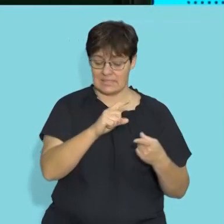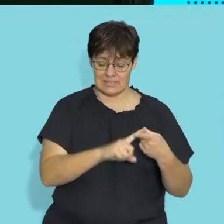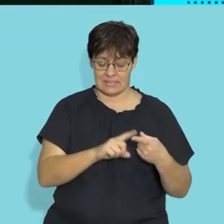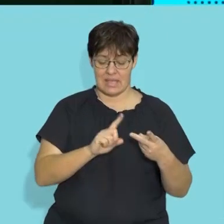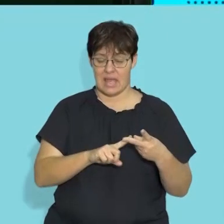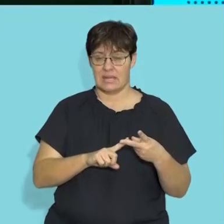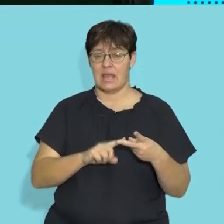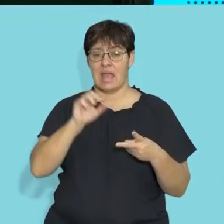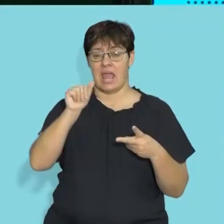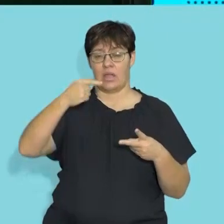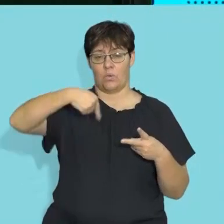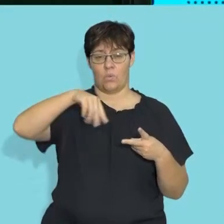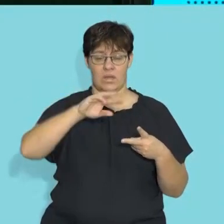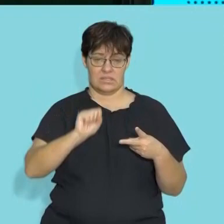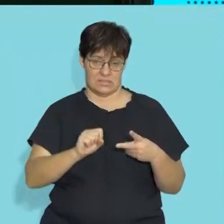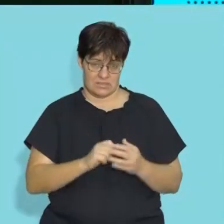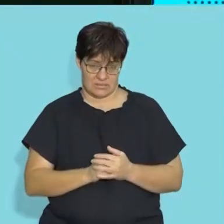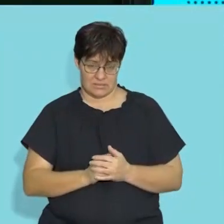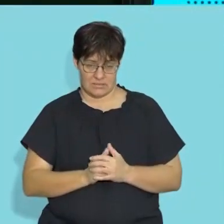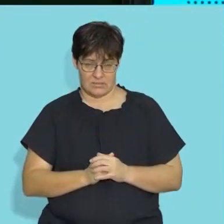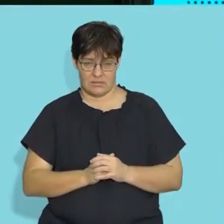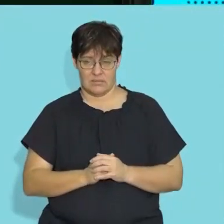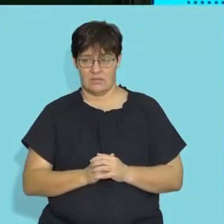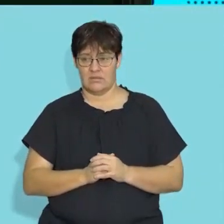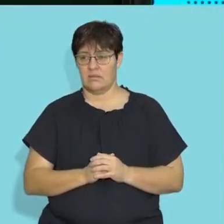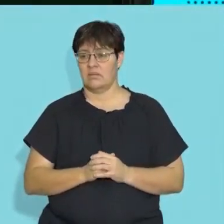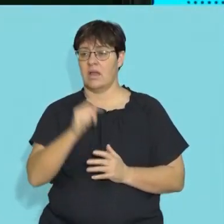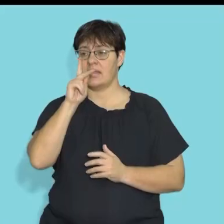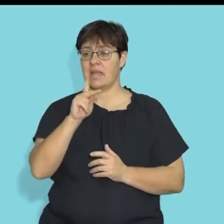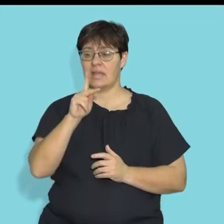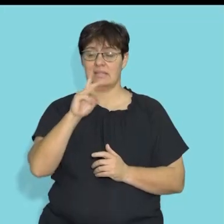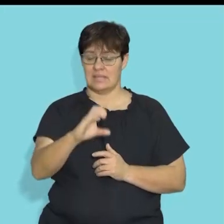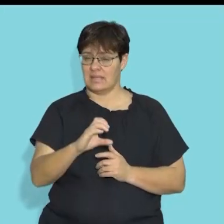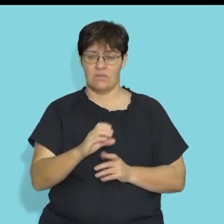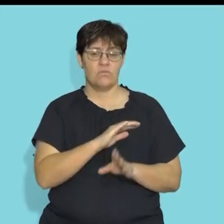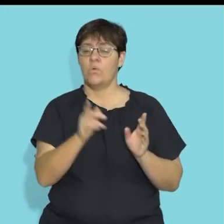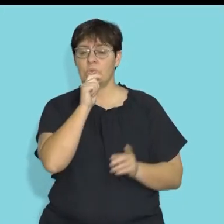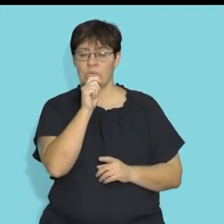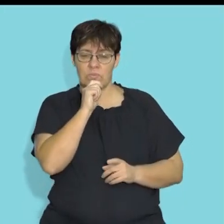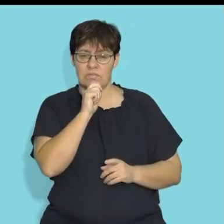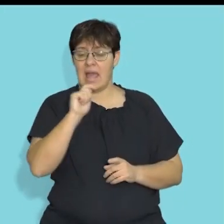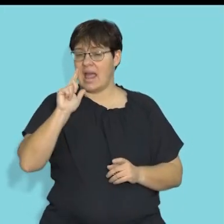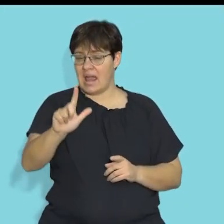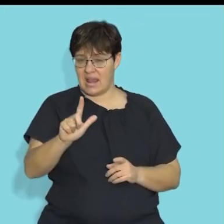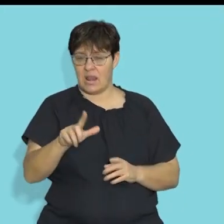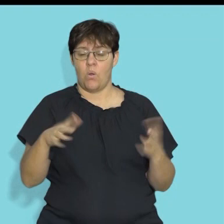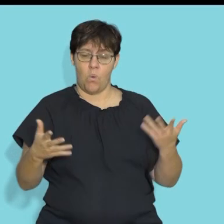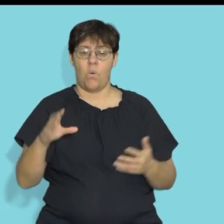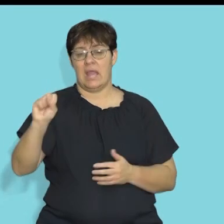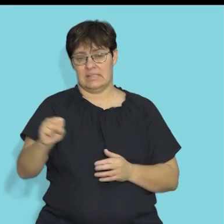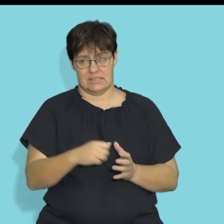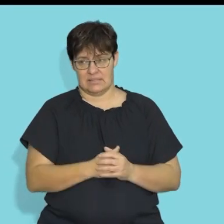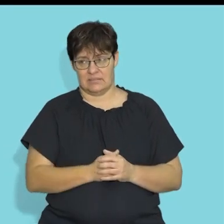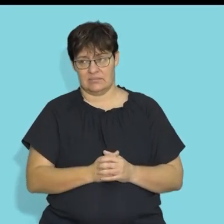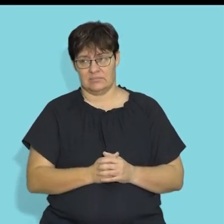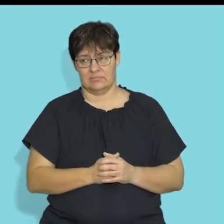gases, and aqueous solutions. Kc, we do not use the L, which is